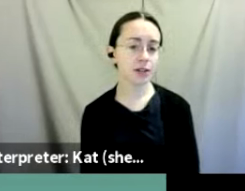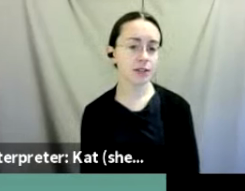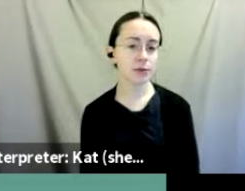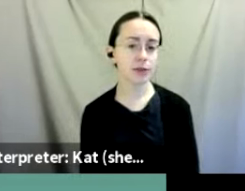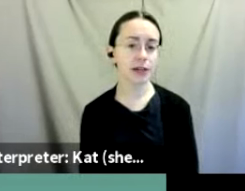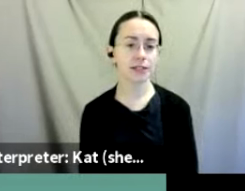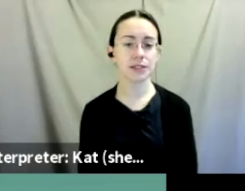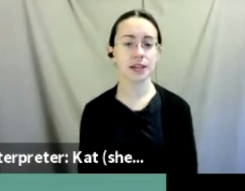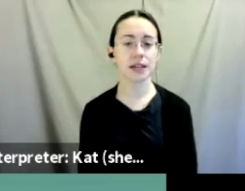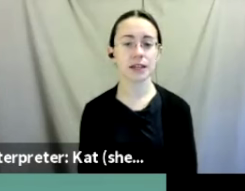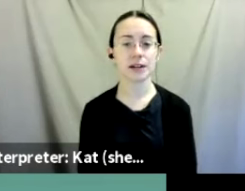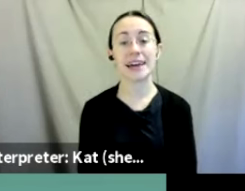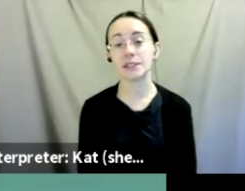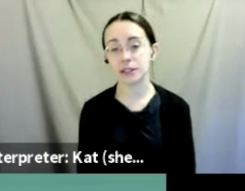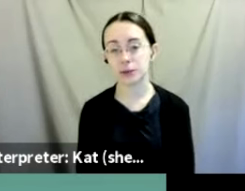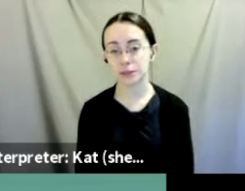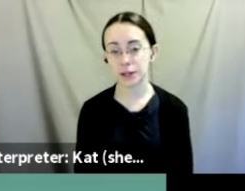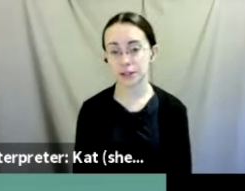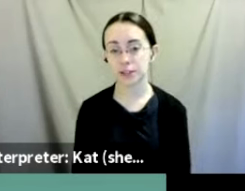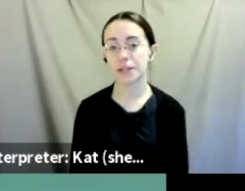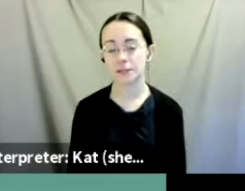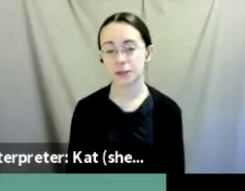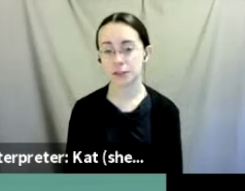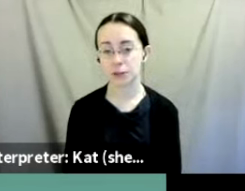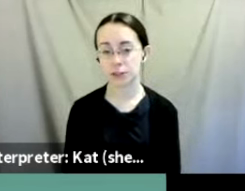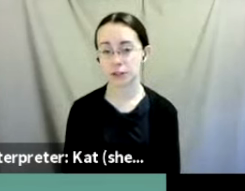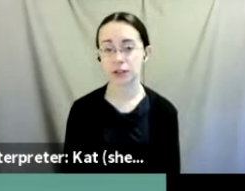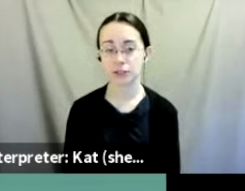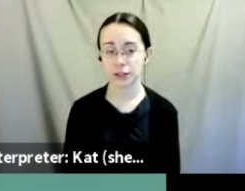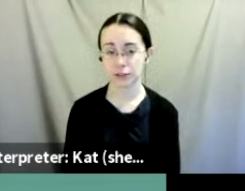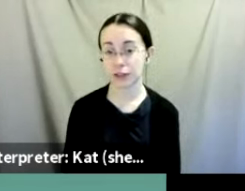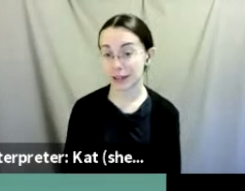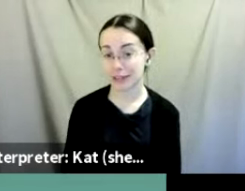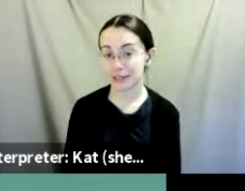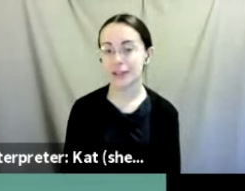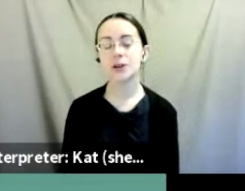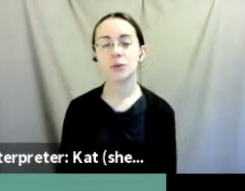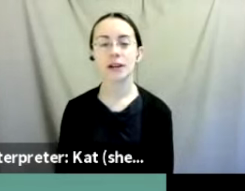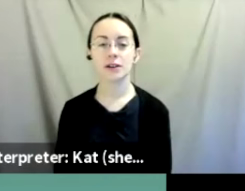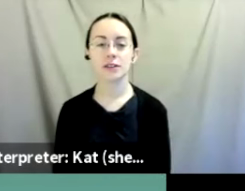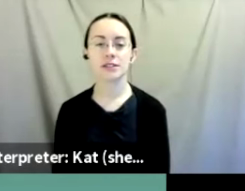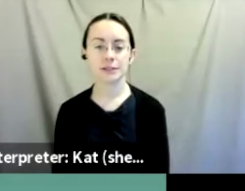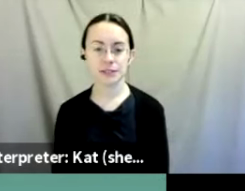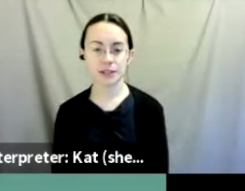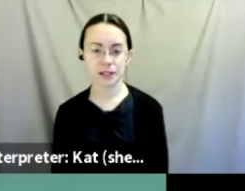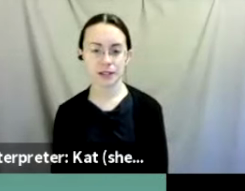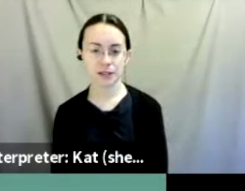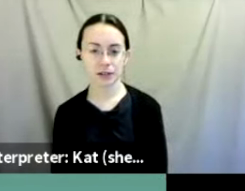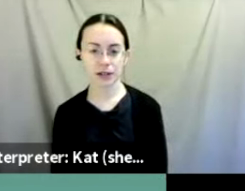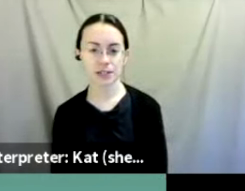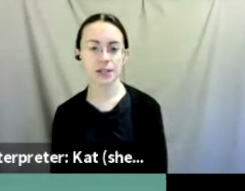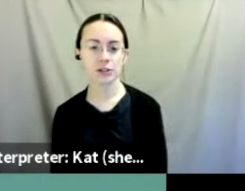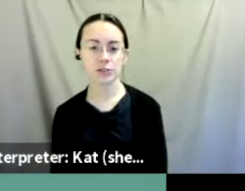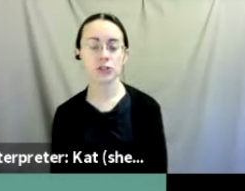is possible that they edited their responses because there was a person on the other side of the line, where the deaf